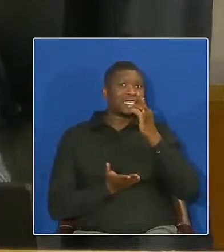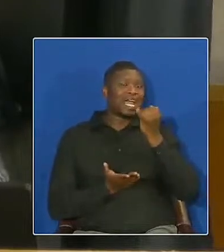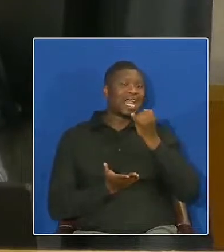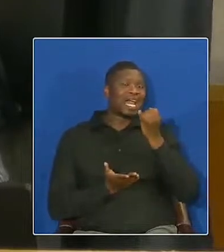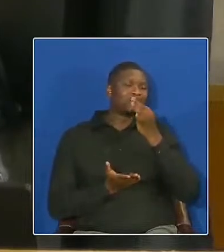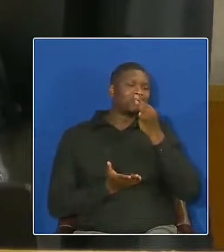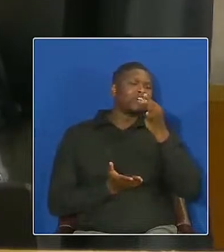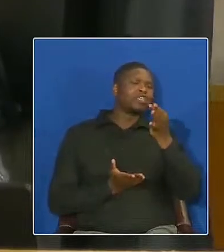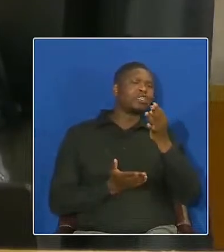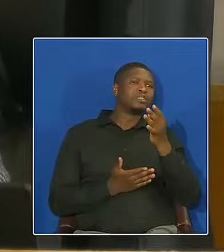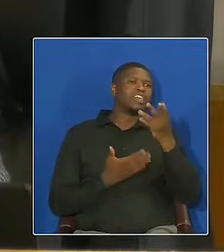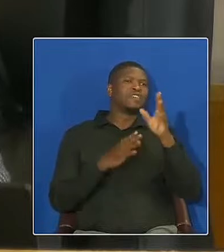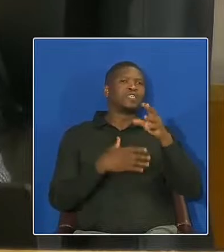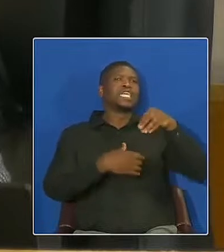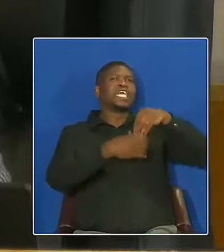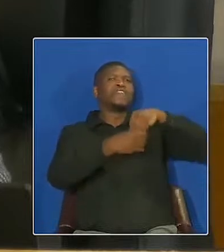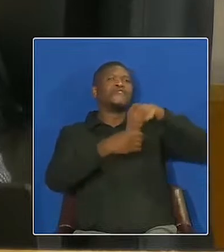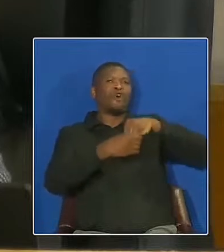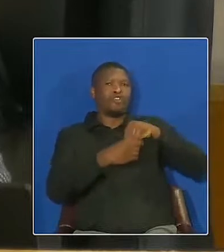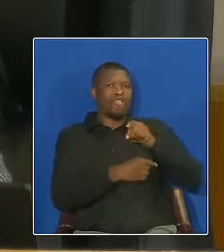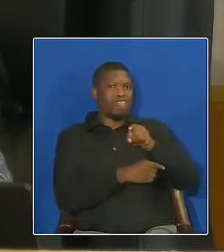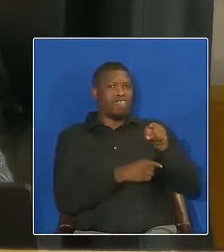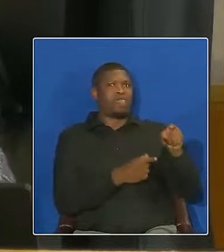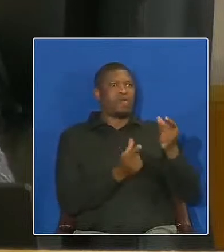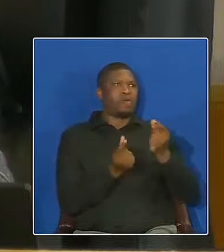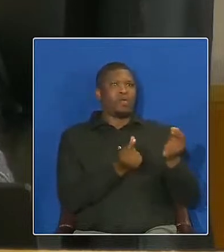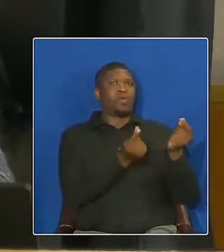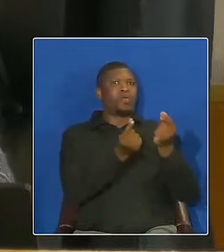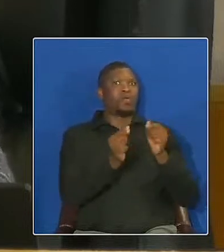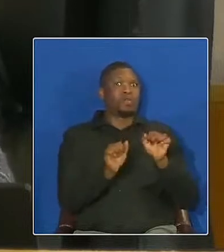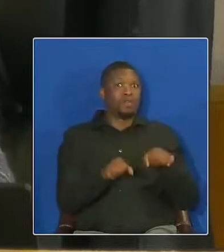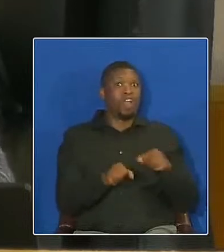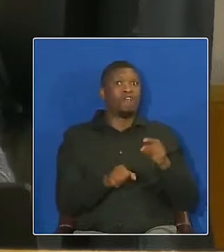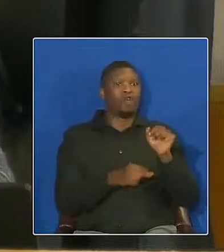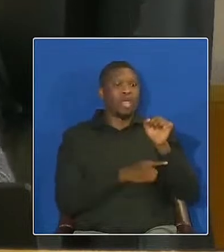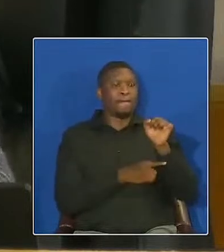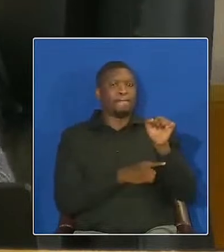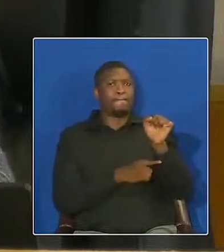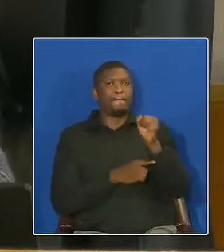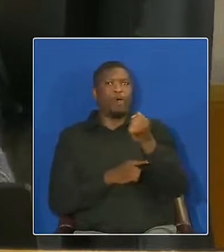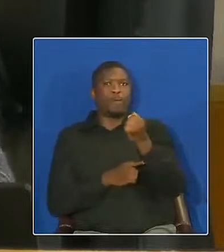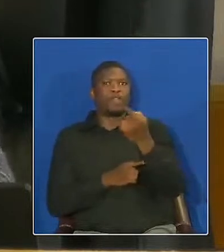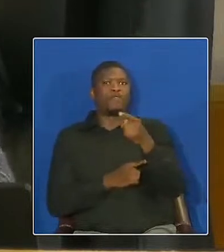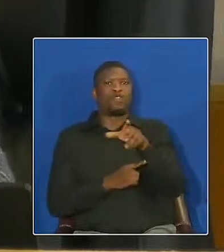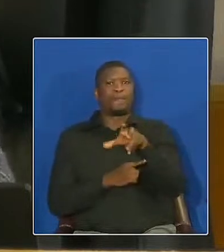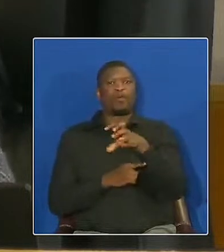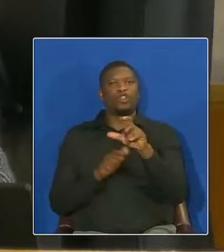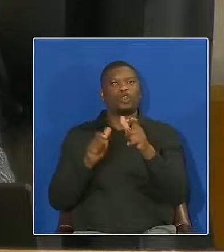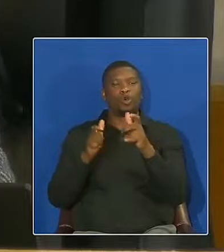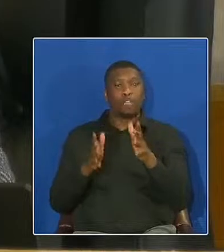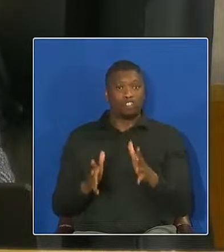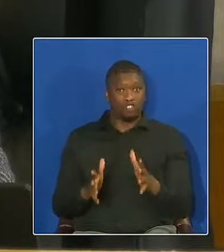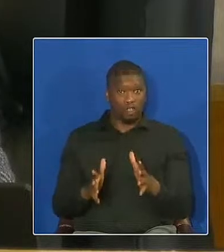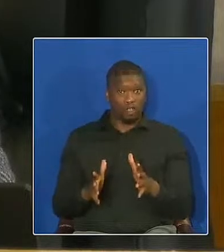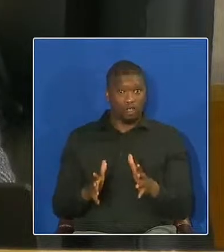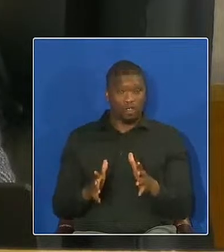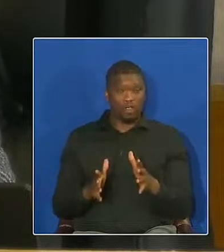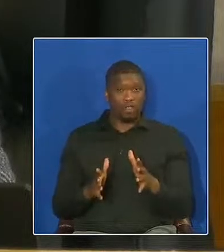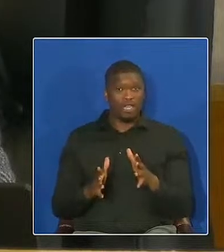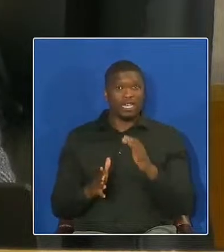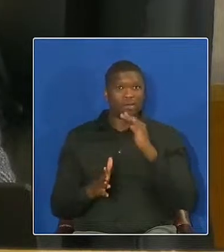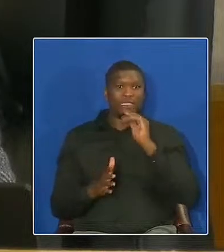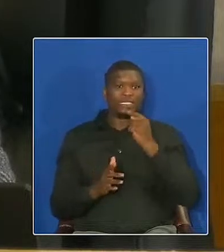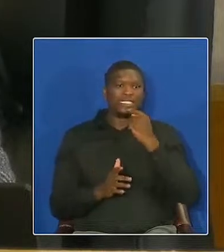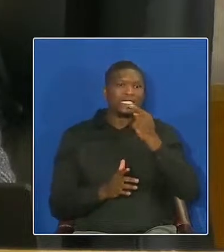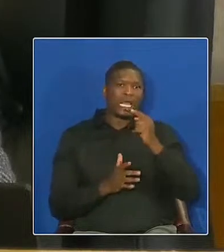in some capacity towards the appointment of the provincial commissioner through the dirty work